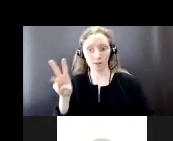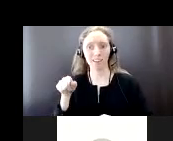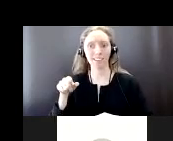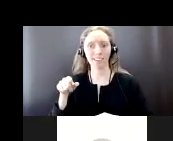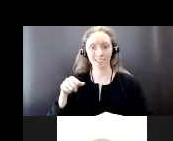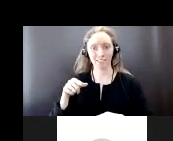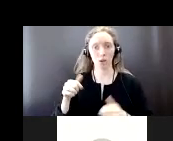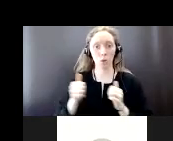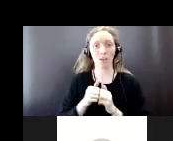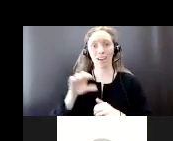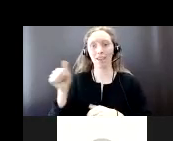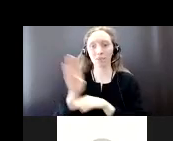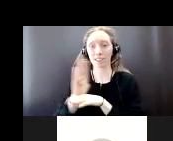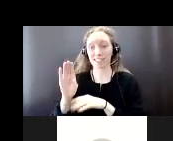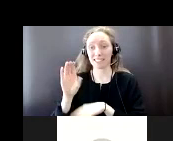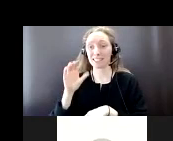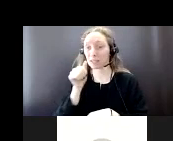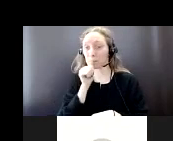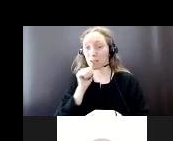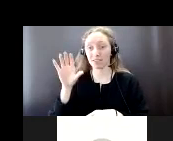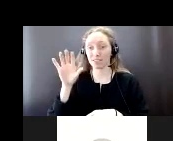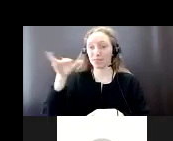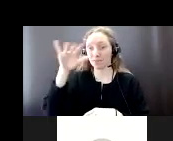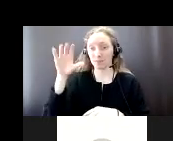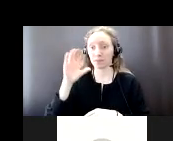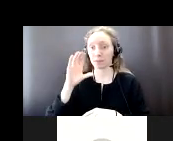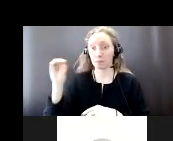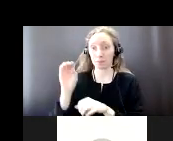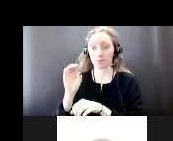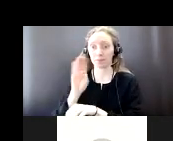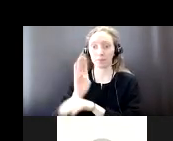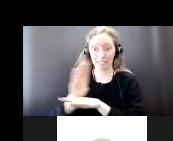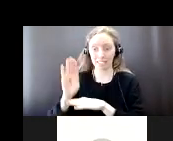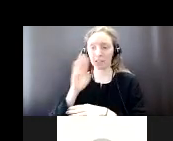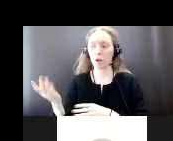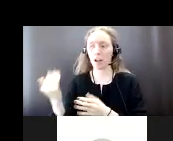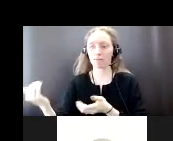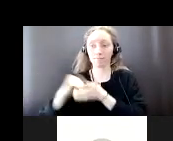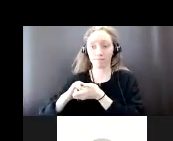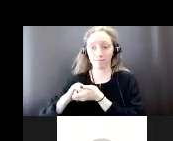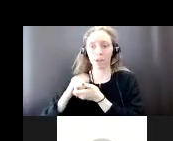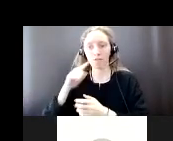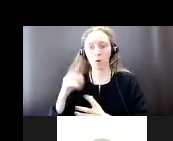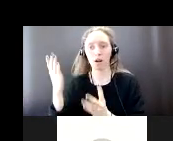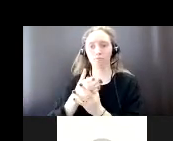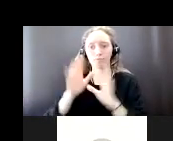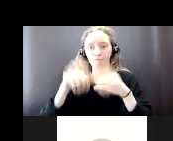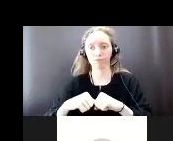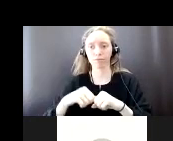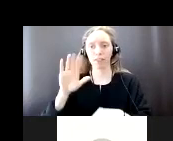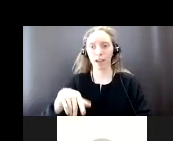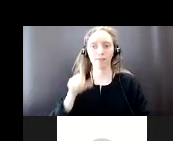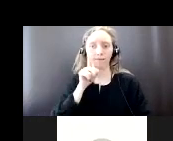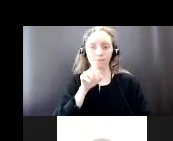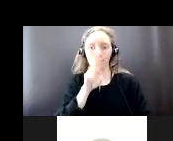private sector companies. So to give you a small idea of the disruption initiatives